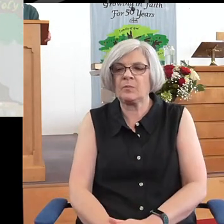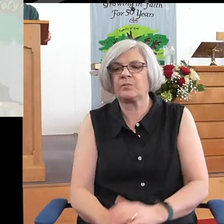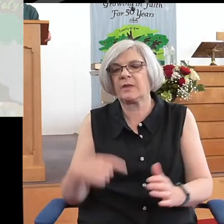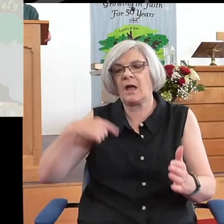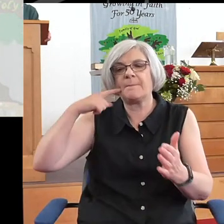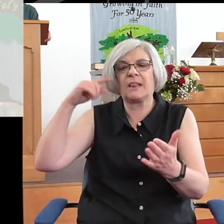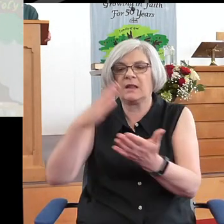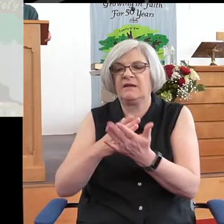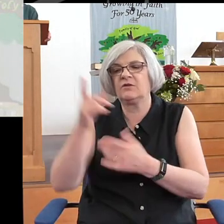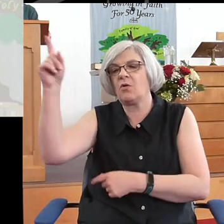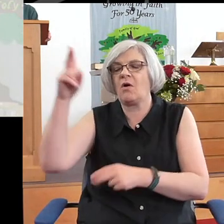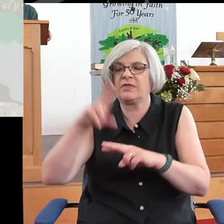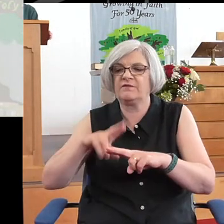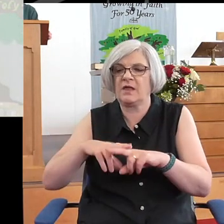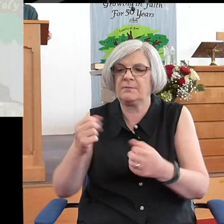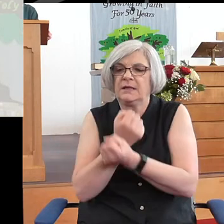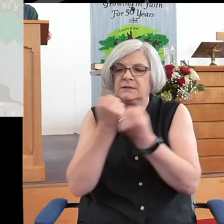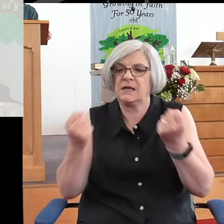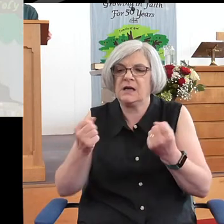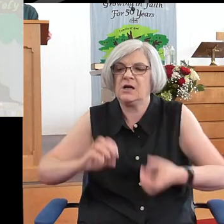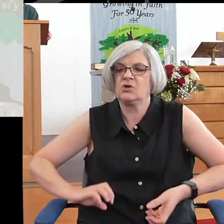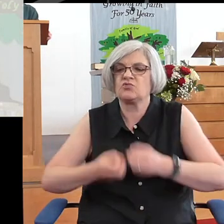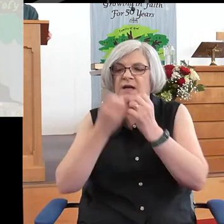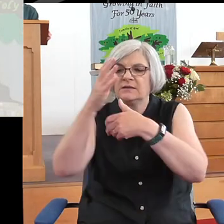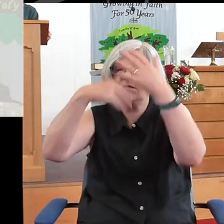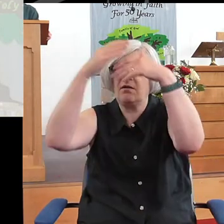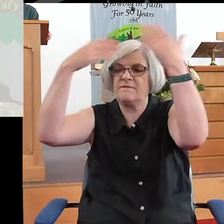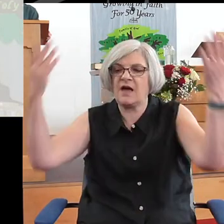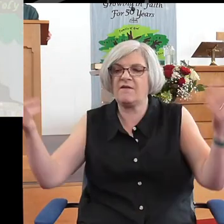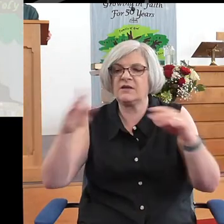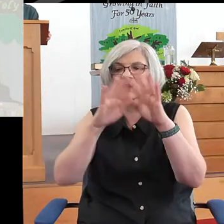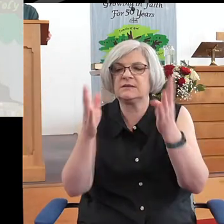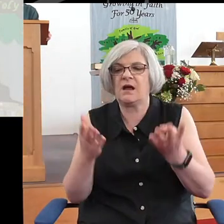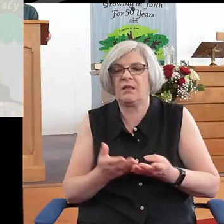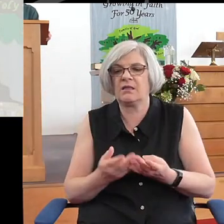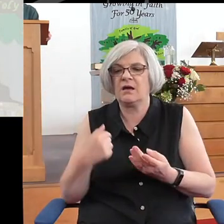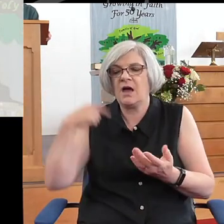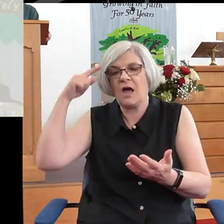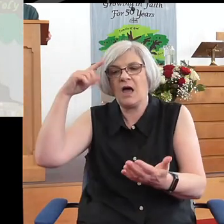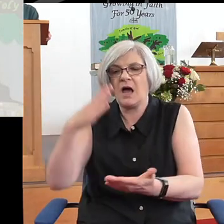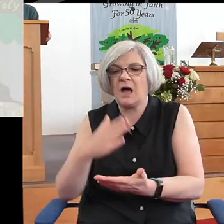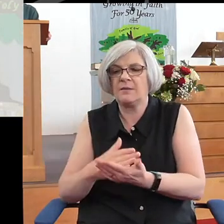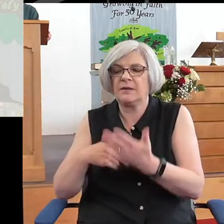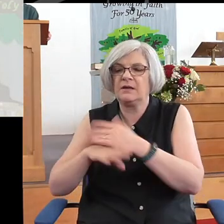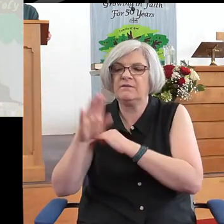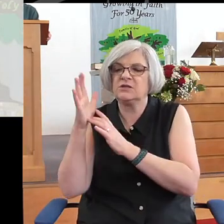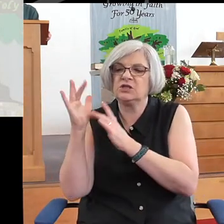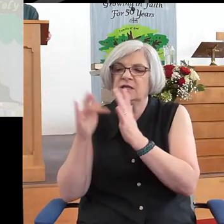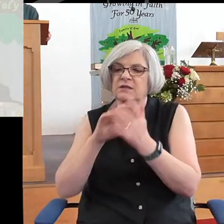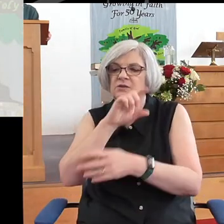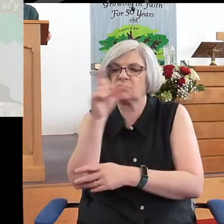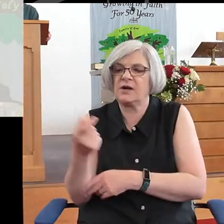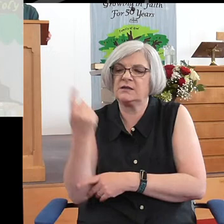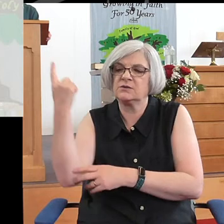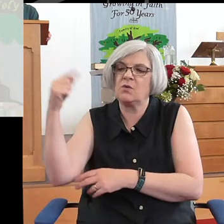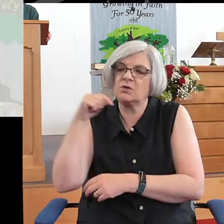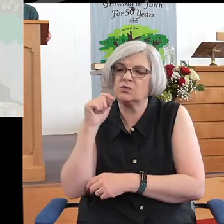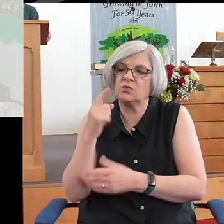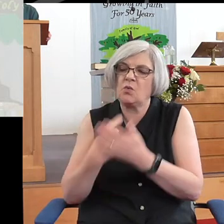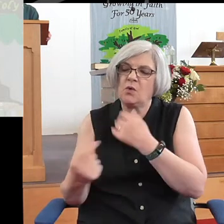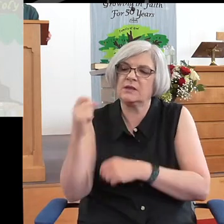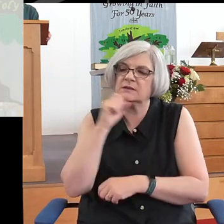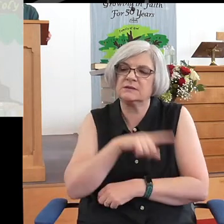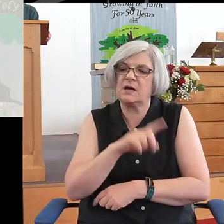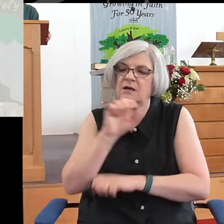I believe in God, the Father Almighty, creator of heaven and earth. I believe in Jesus Christ, God's